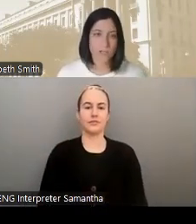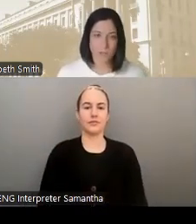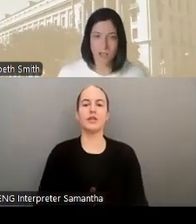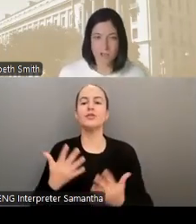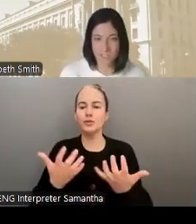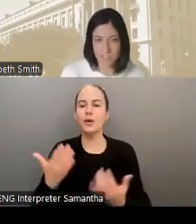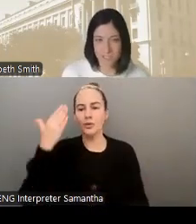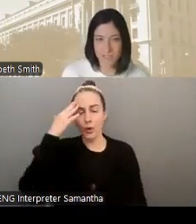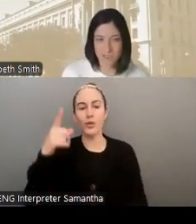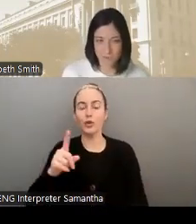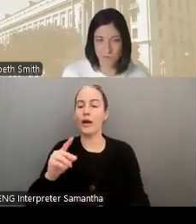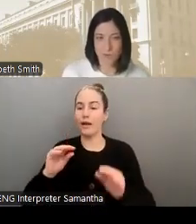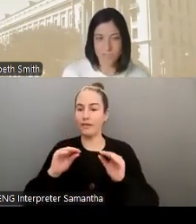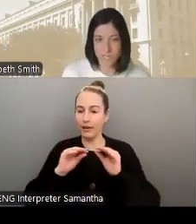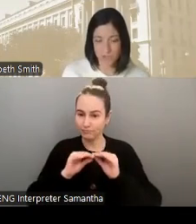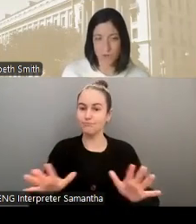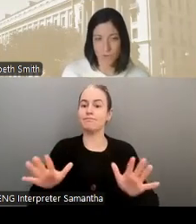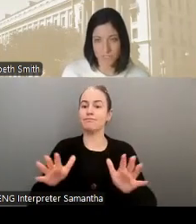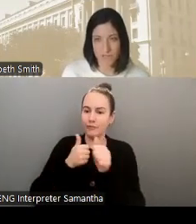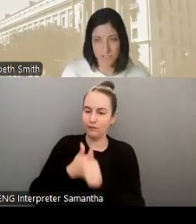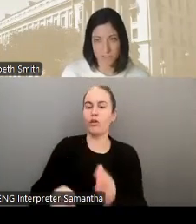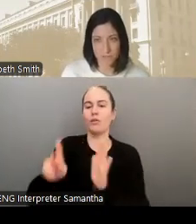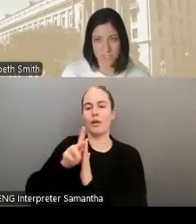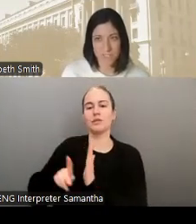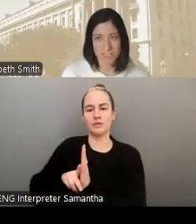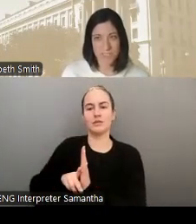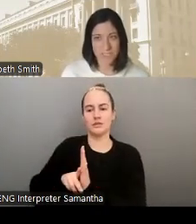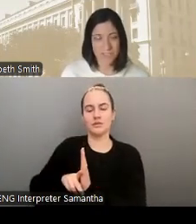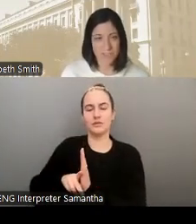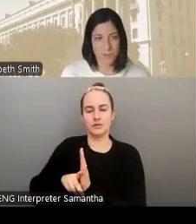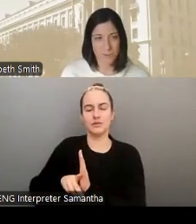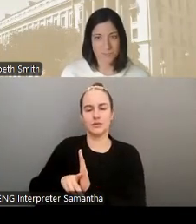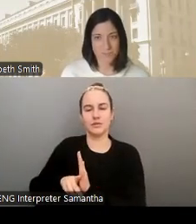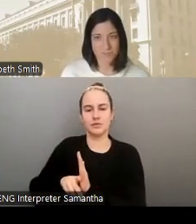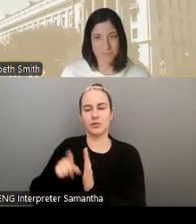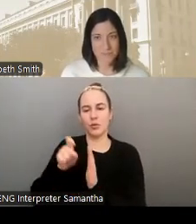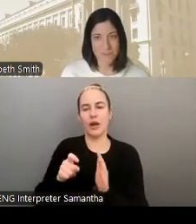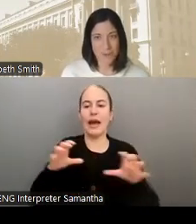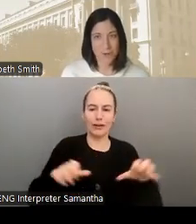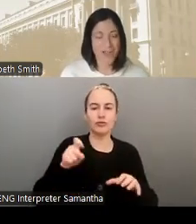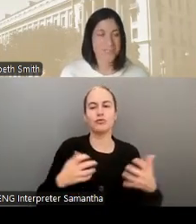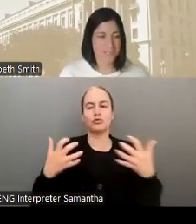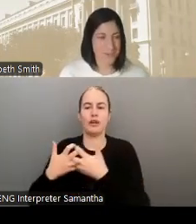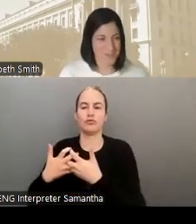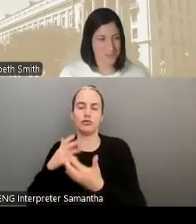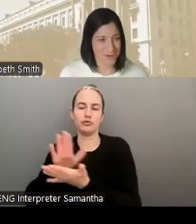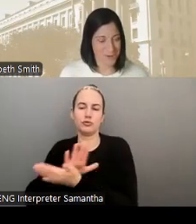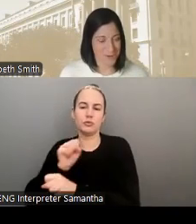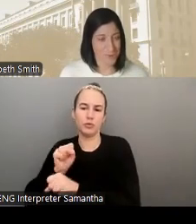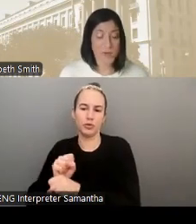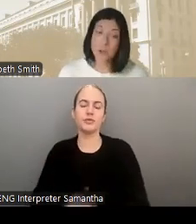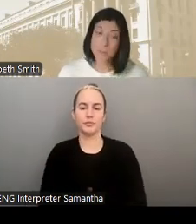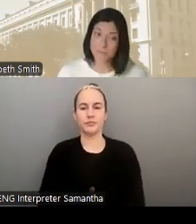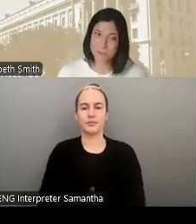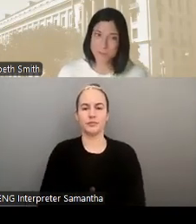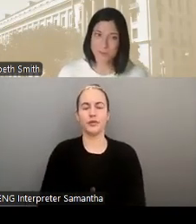executed what your policy and your controls say that you're going to execute? So correct that timesheets are not